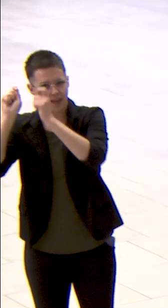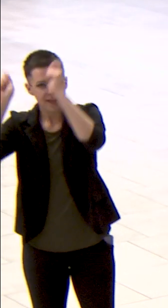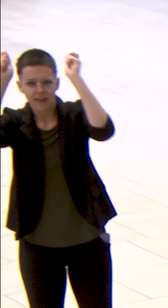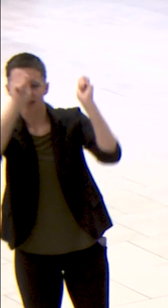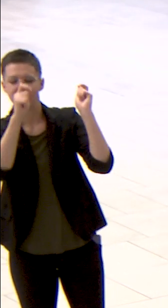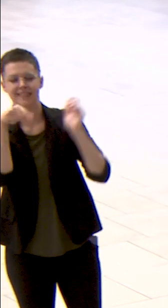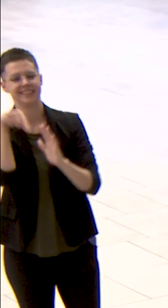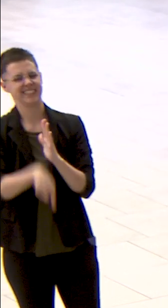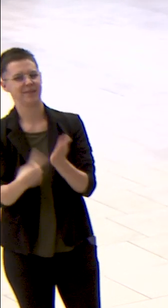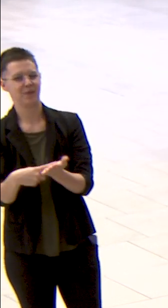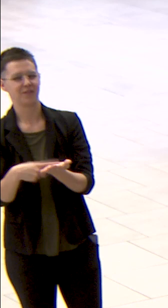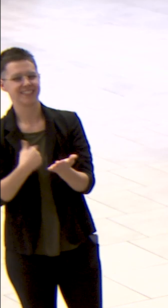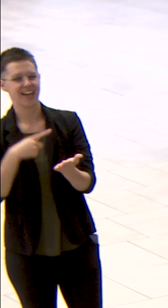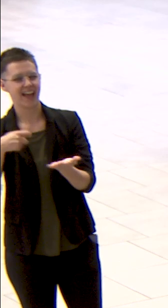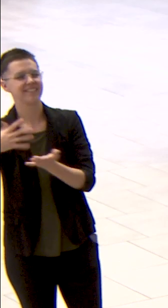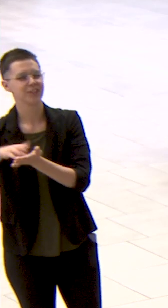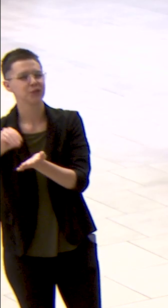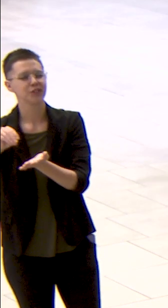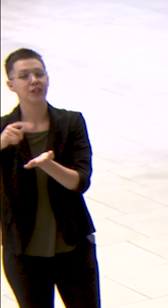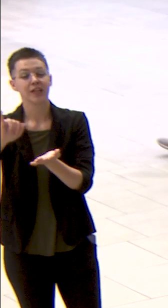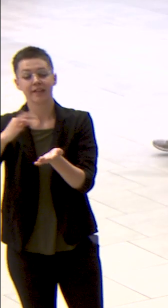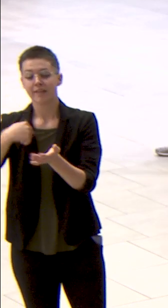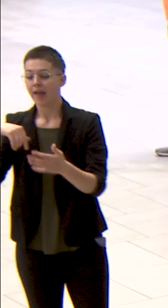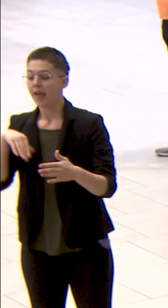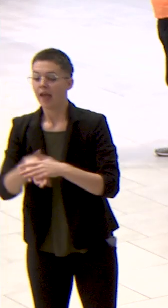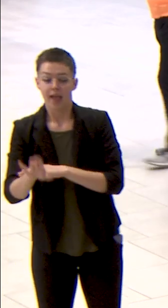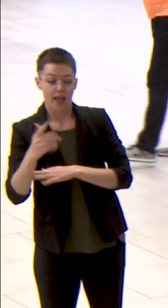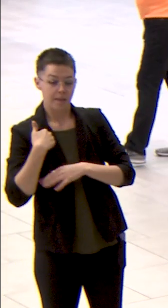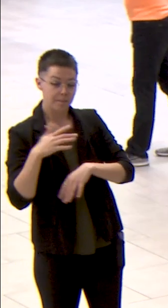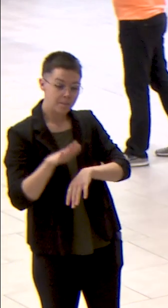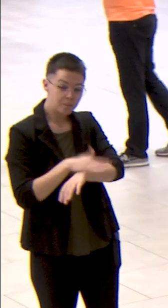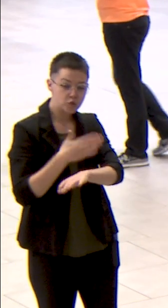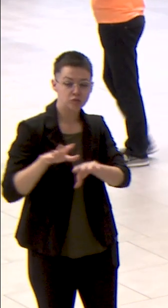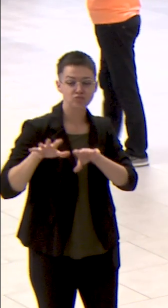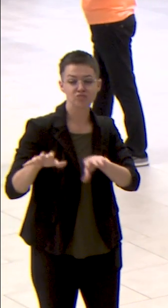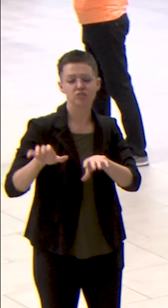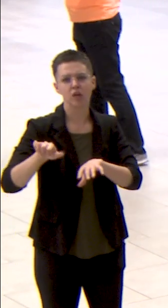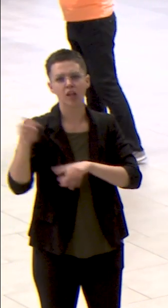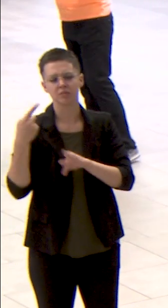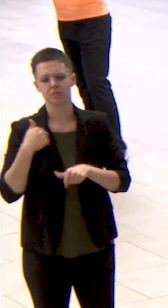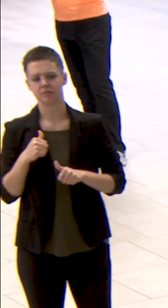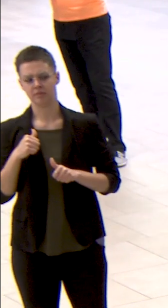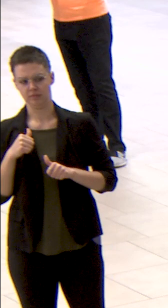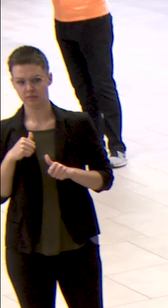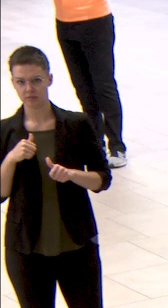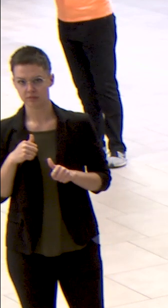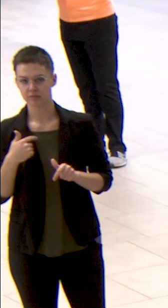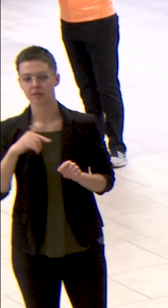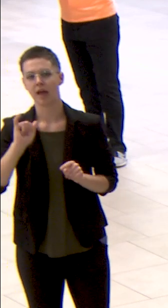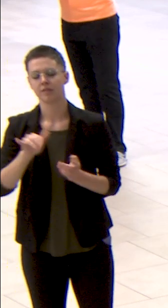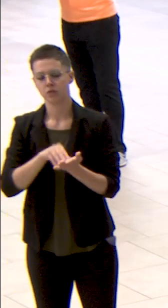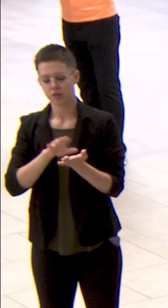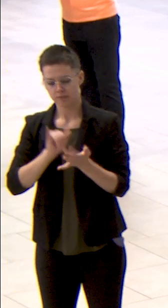conversation, which is what I had to learn, that when I walk in a room, if I blare my music, I'm actually off-putting to other people. And I have to learn to